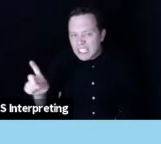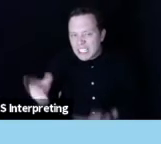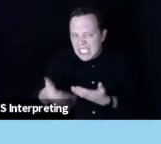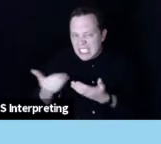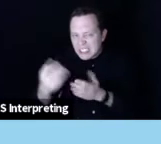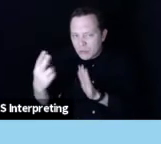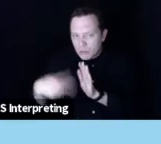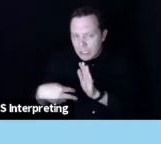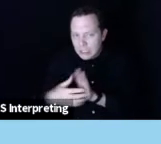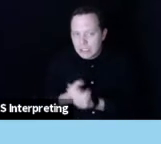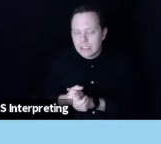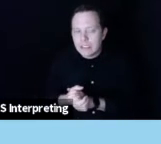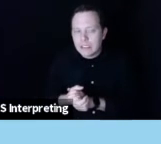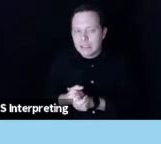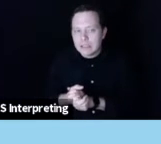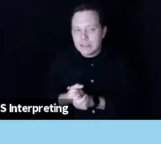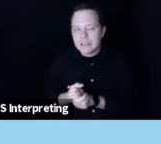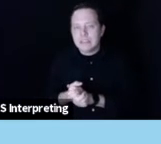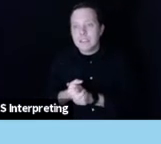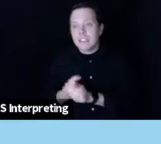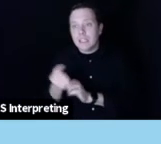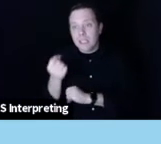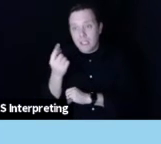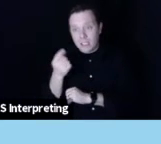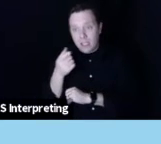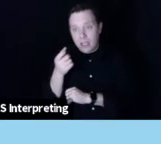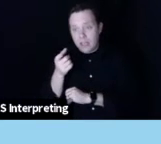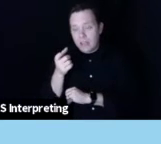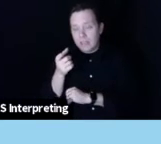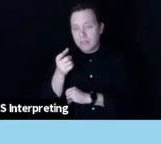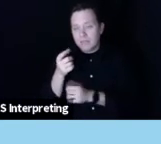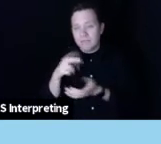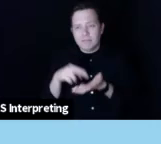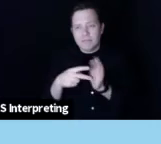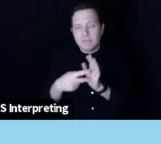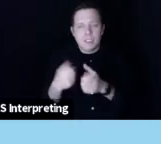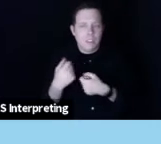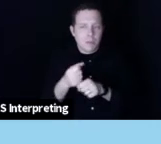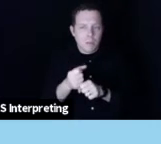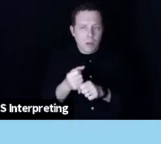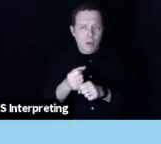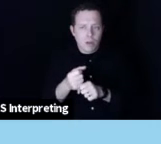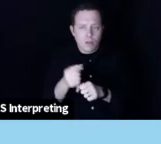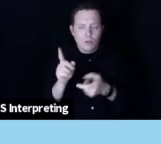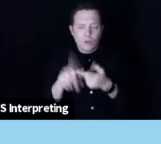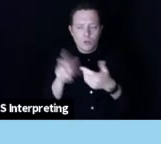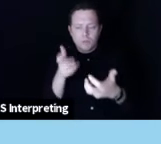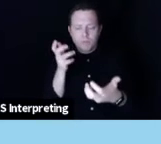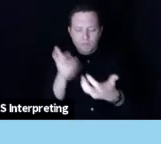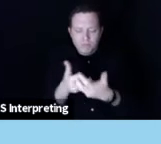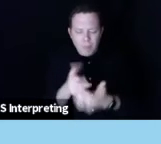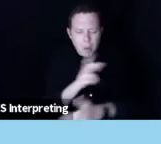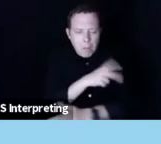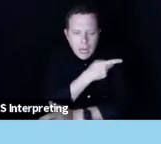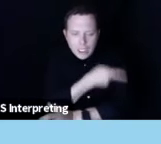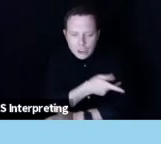something that consumers are definitely going to be able to understand. Patients like yourself will understand